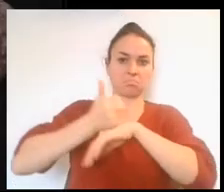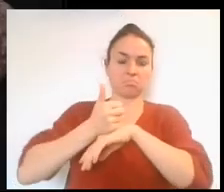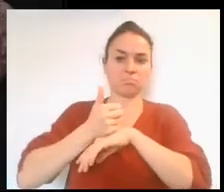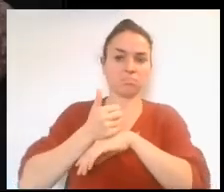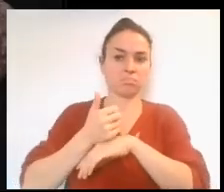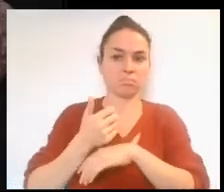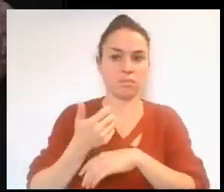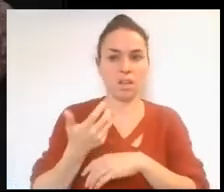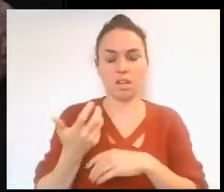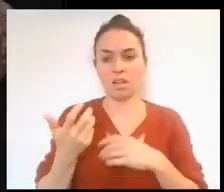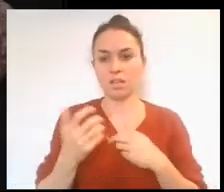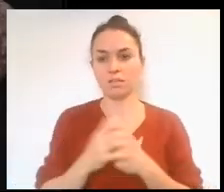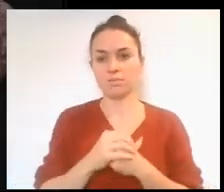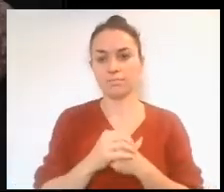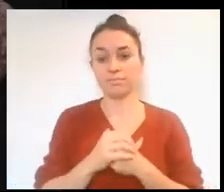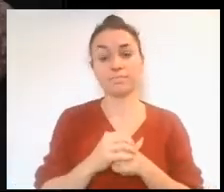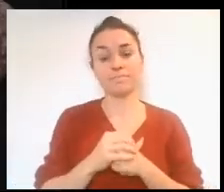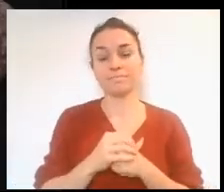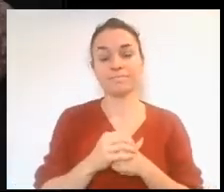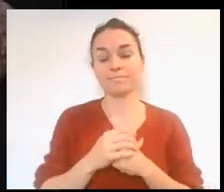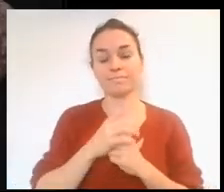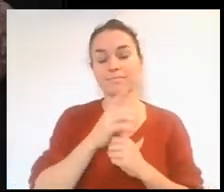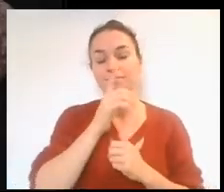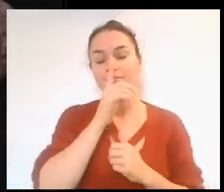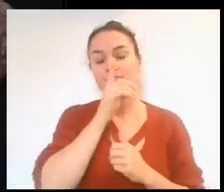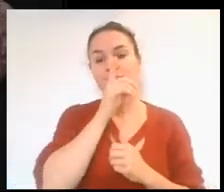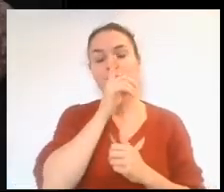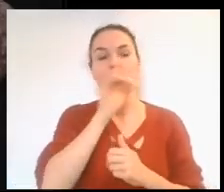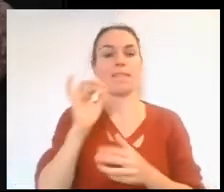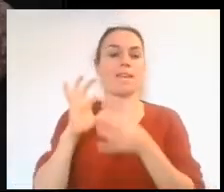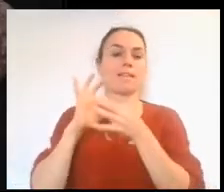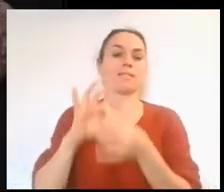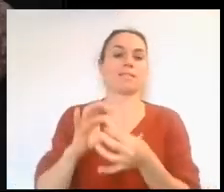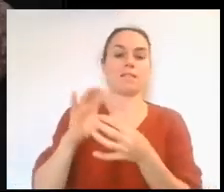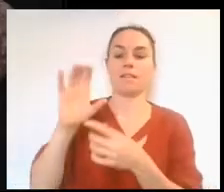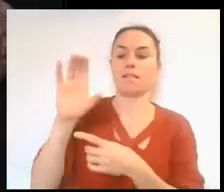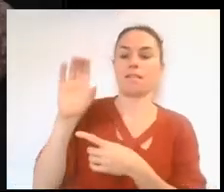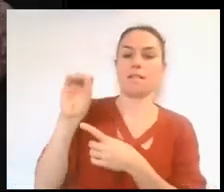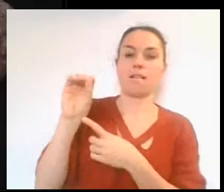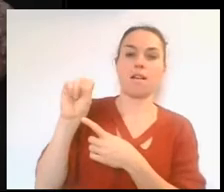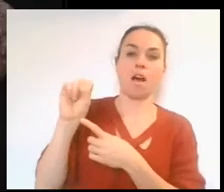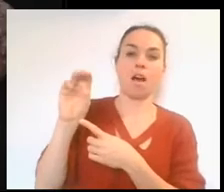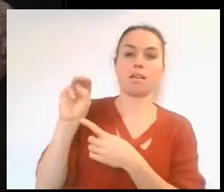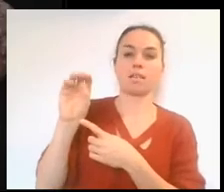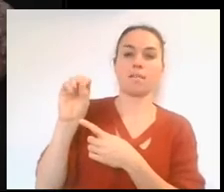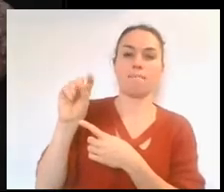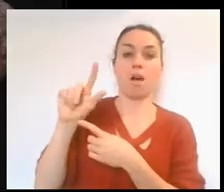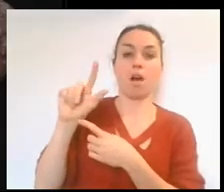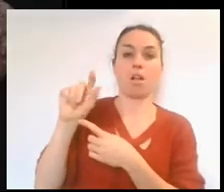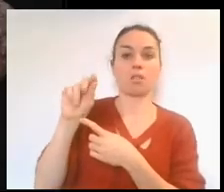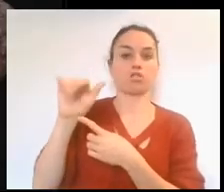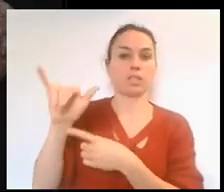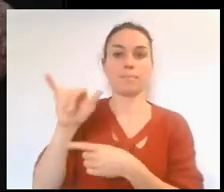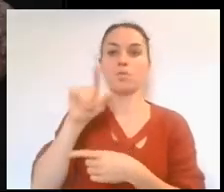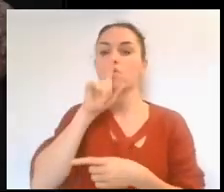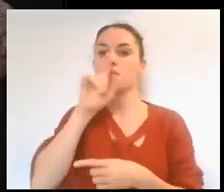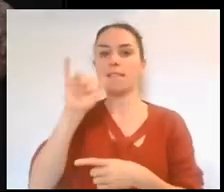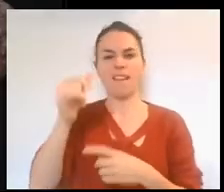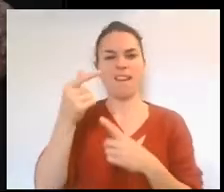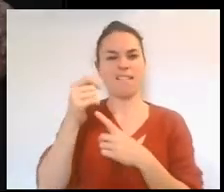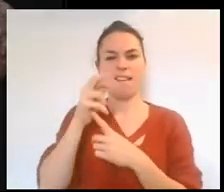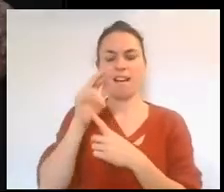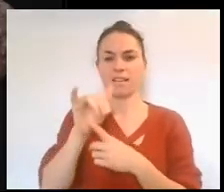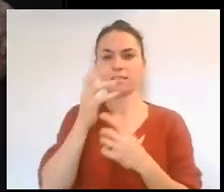which really is a subject of cosmology, because these are fascinating objects, these galaxies. And